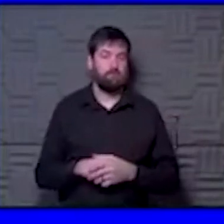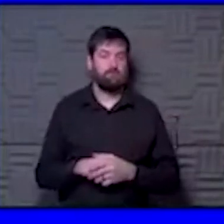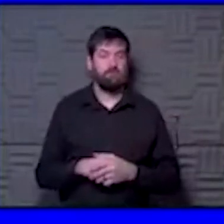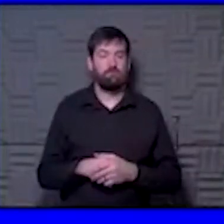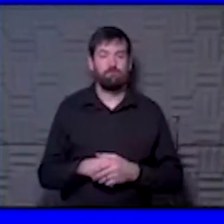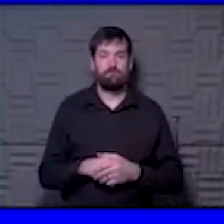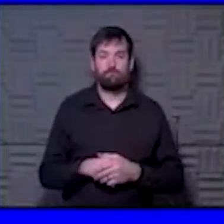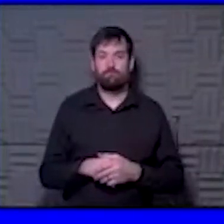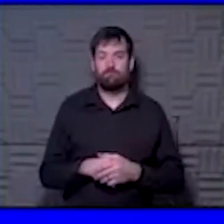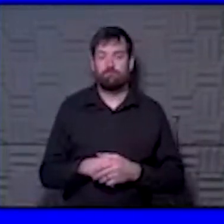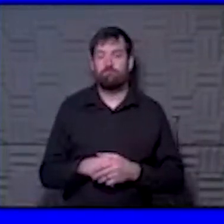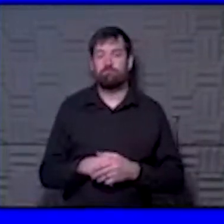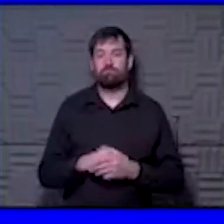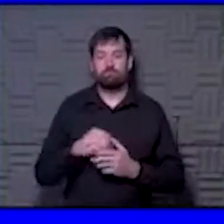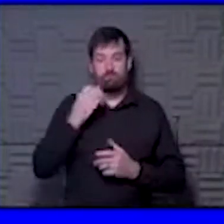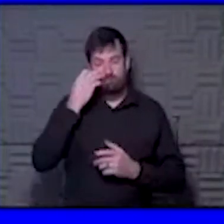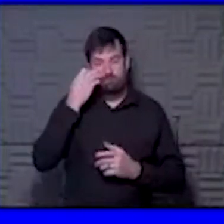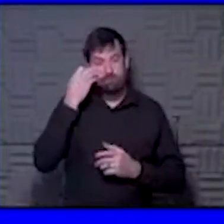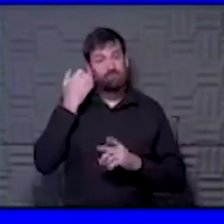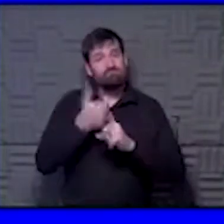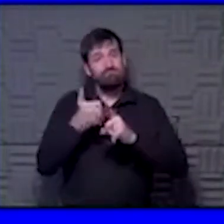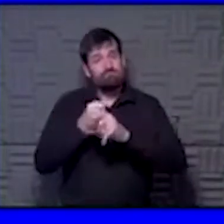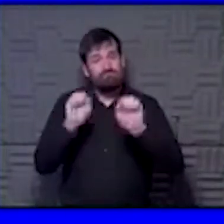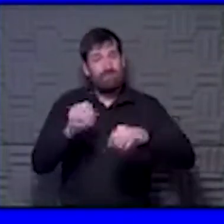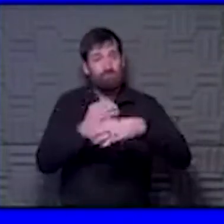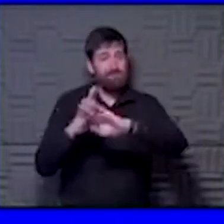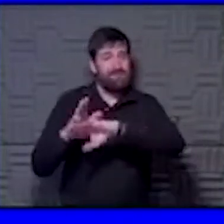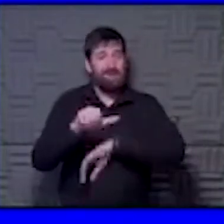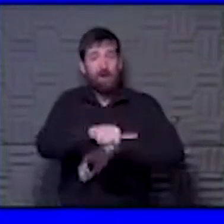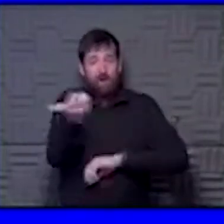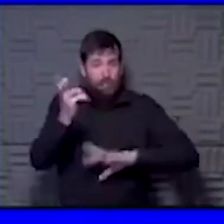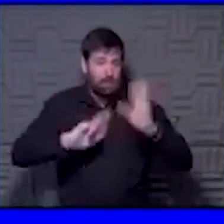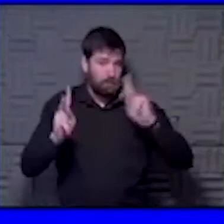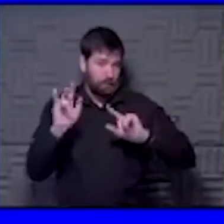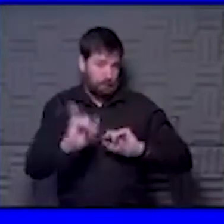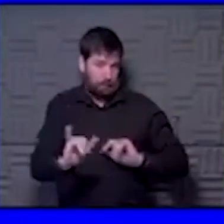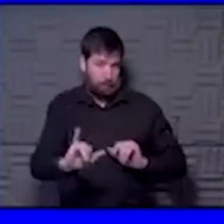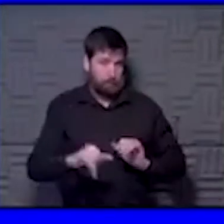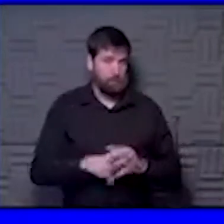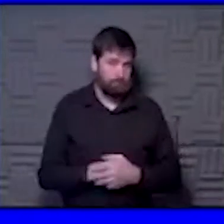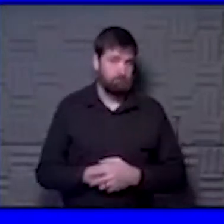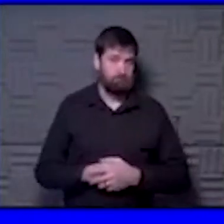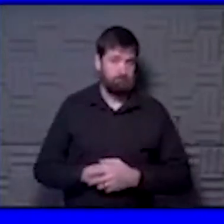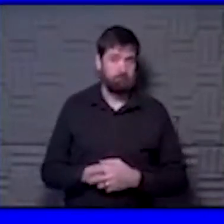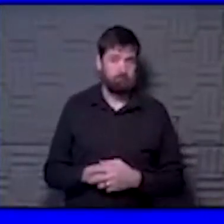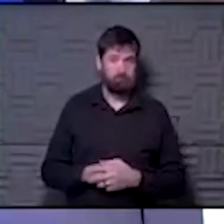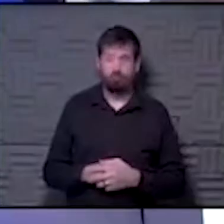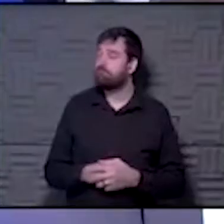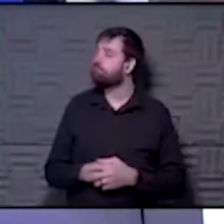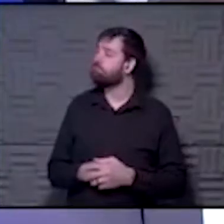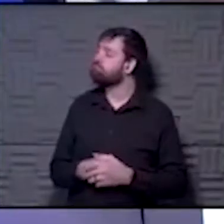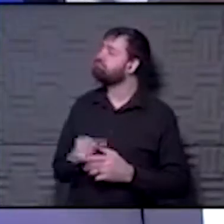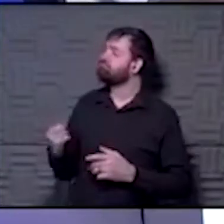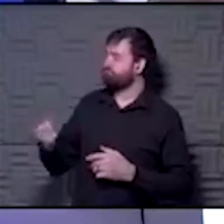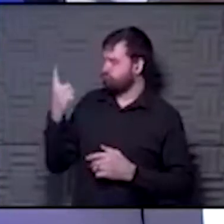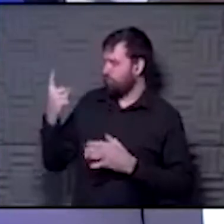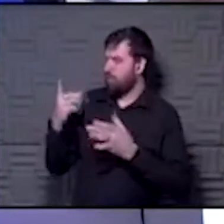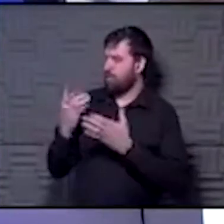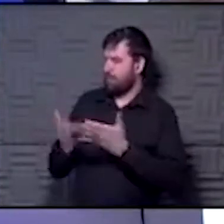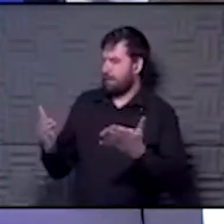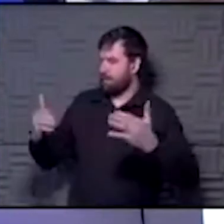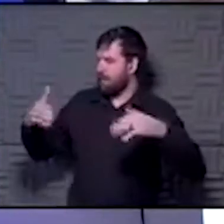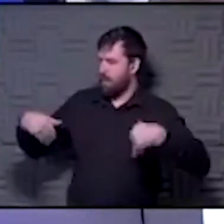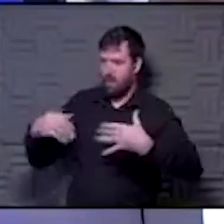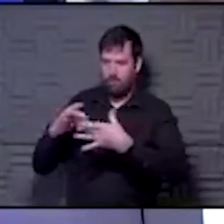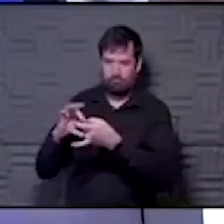that is another thing to consider so that you can protect other people in case you do come into contact with the virus again. Hawkeye, one thing we haven't commented on